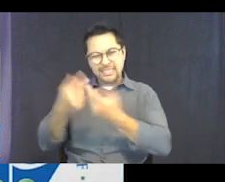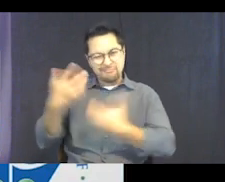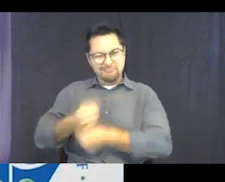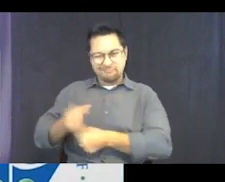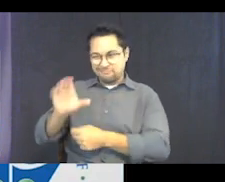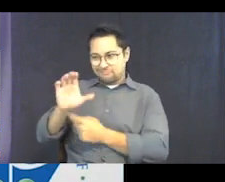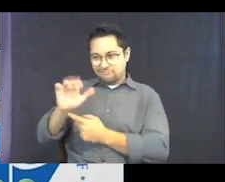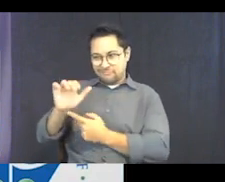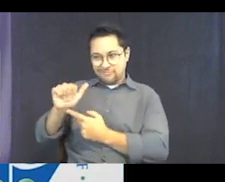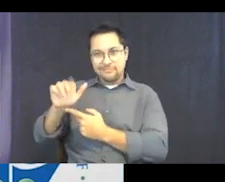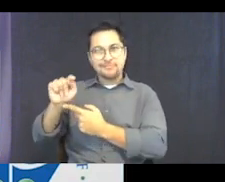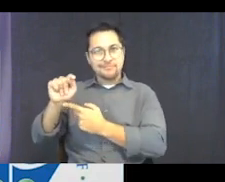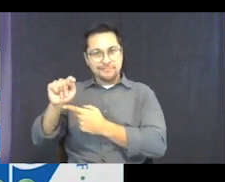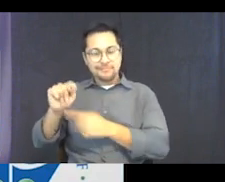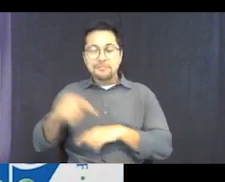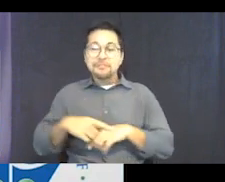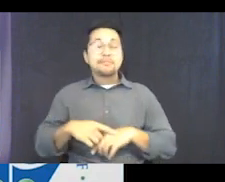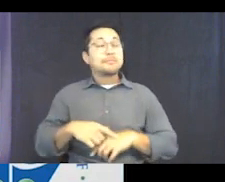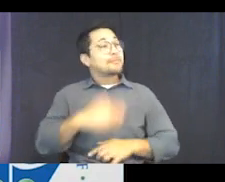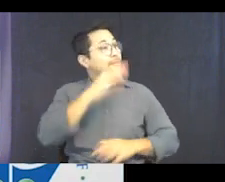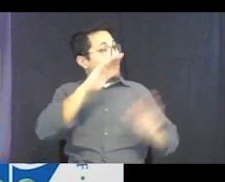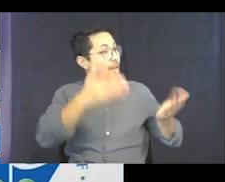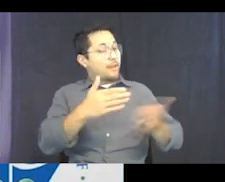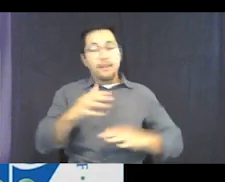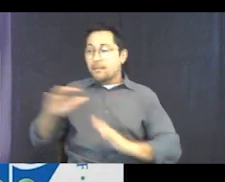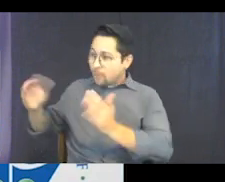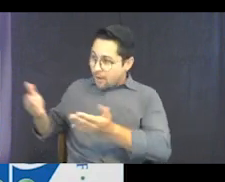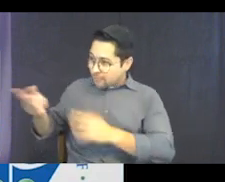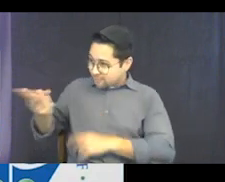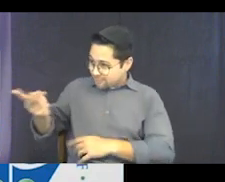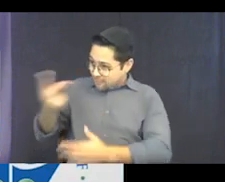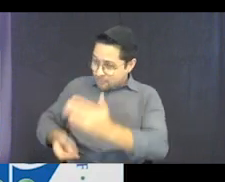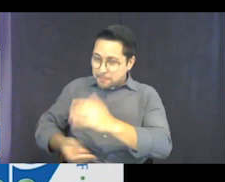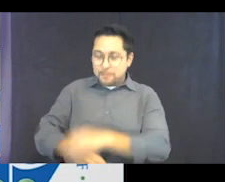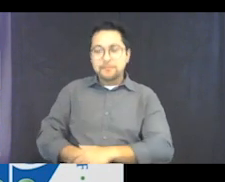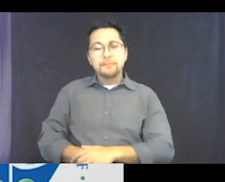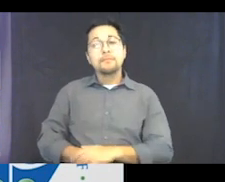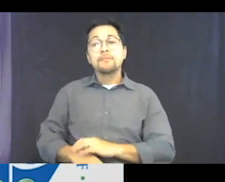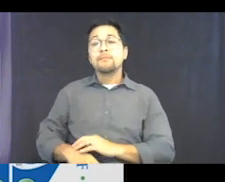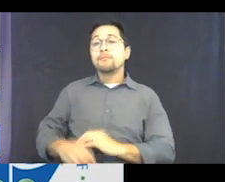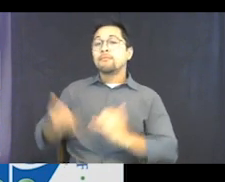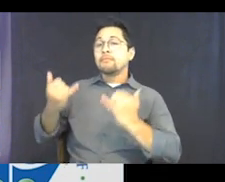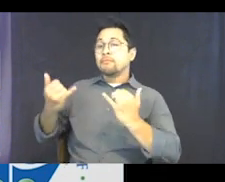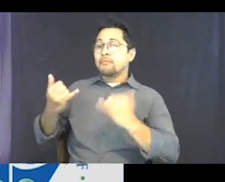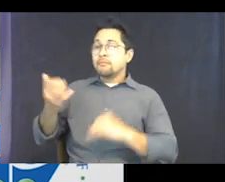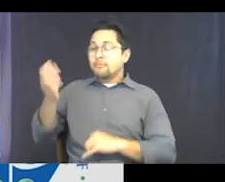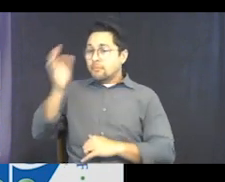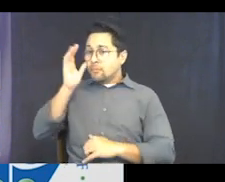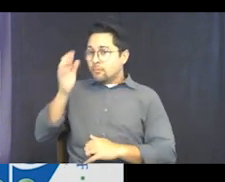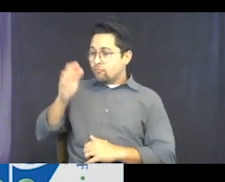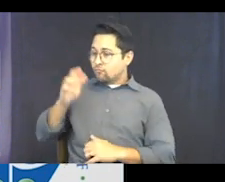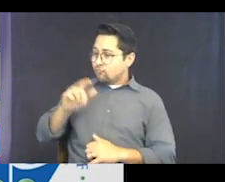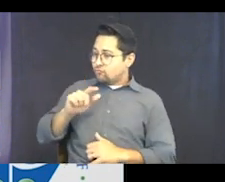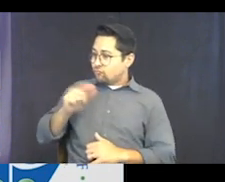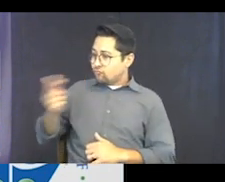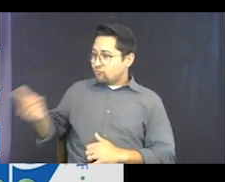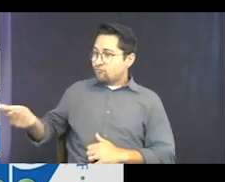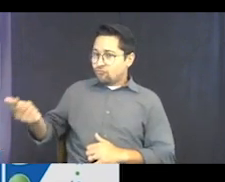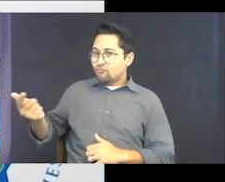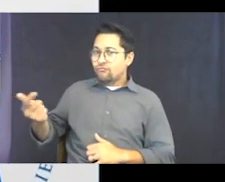Thank you. Welcome. Welcome, Robin, and welcome, Dr. Fitzgerald. And with that, I'm going to go ahead and go off